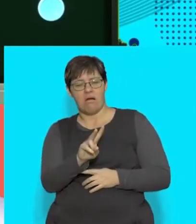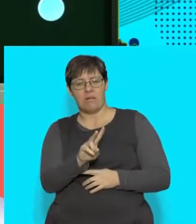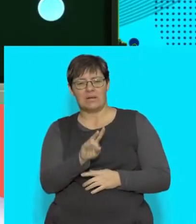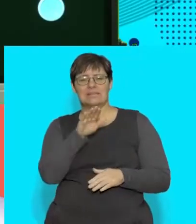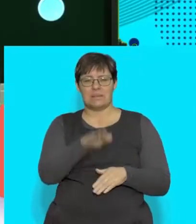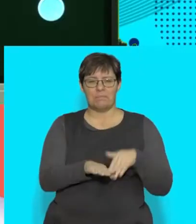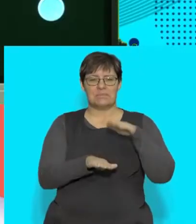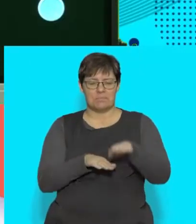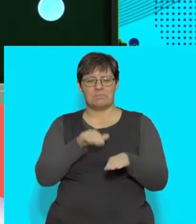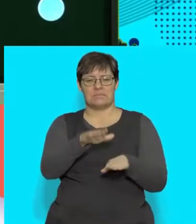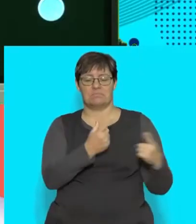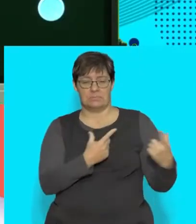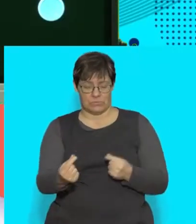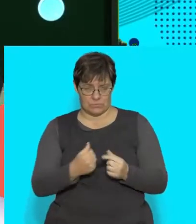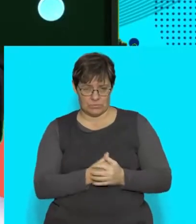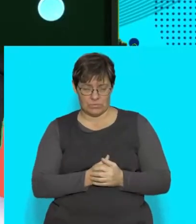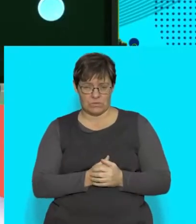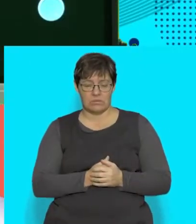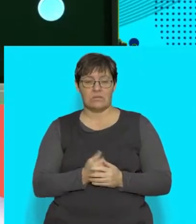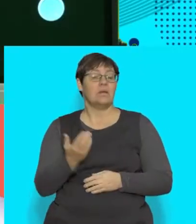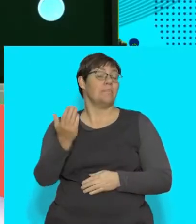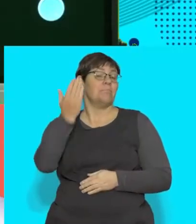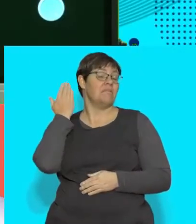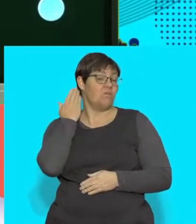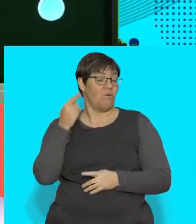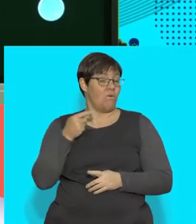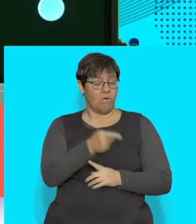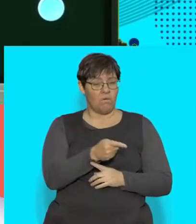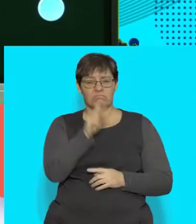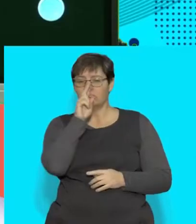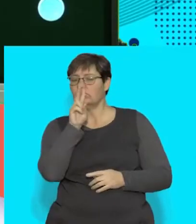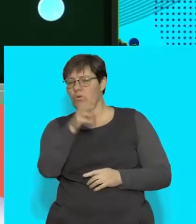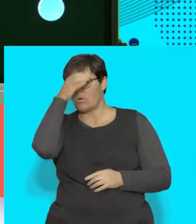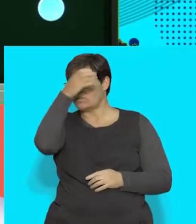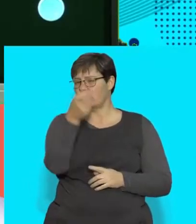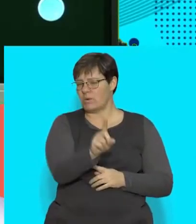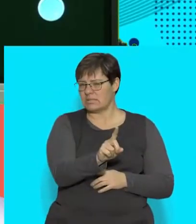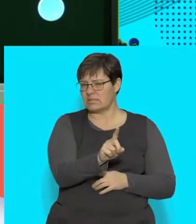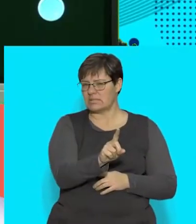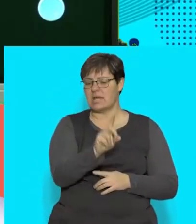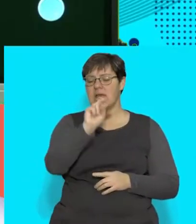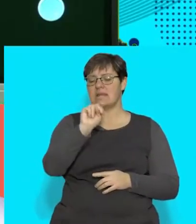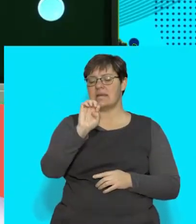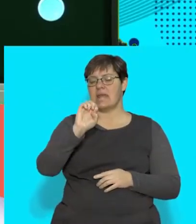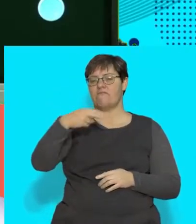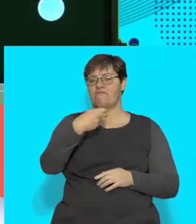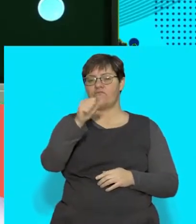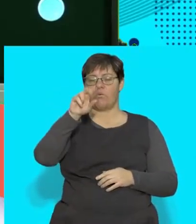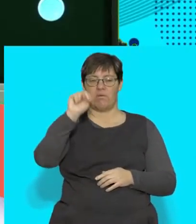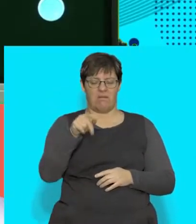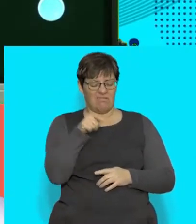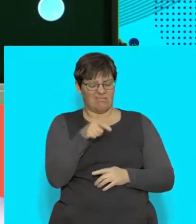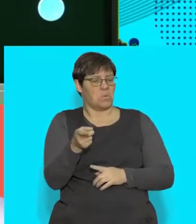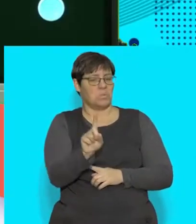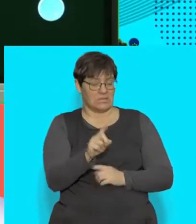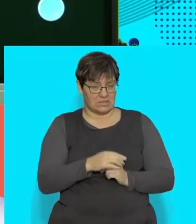going to go through it step by step. Now, in the previous segment, we looked at this concept of what a nephron is, and